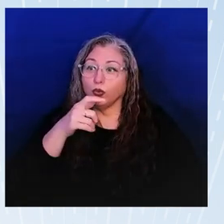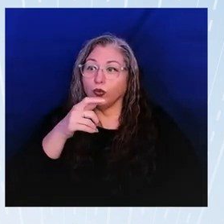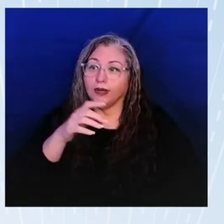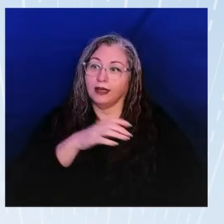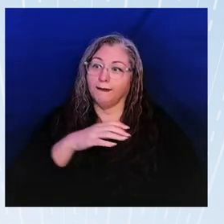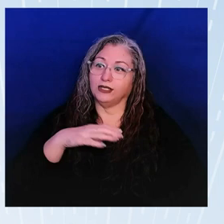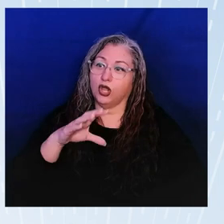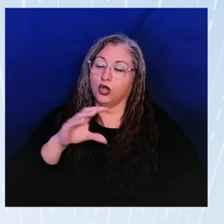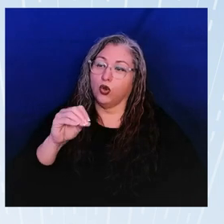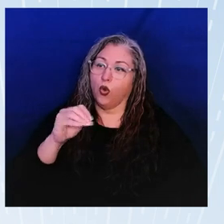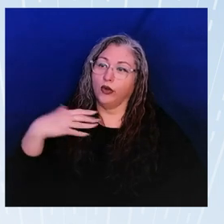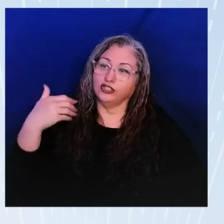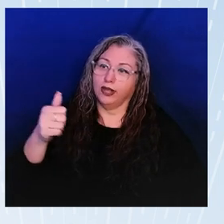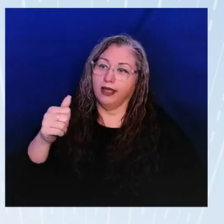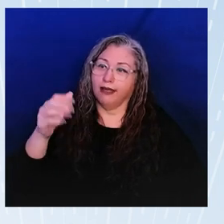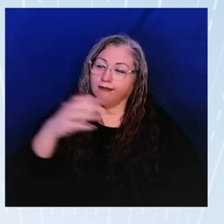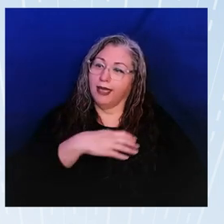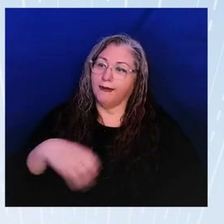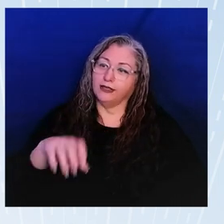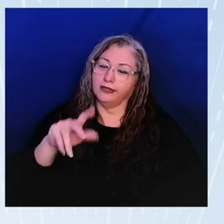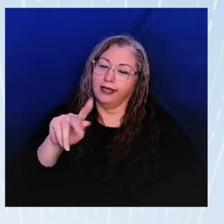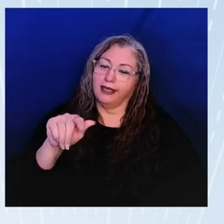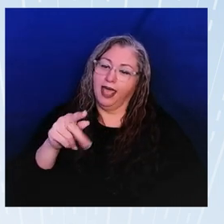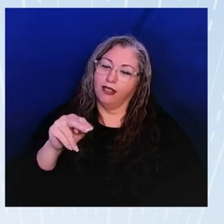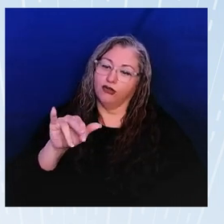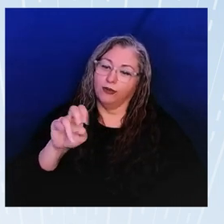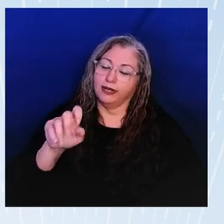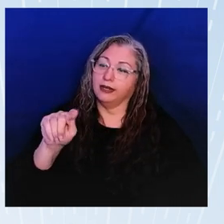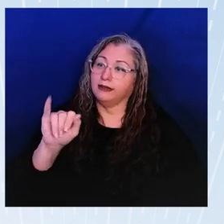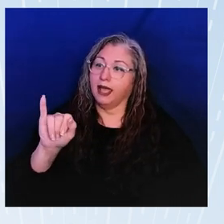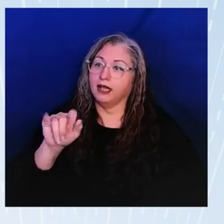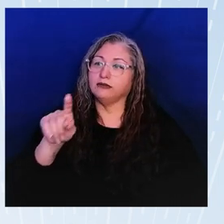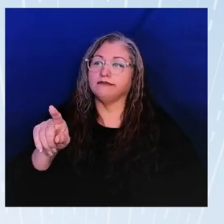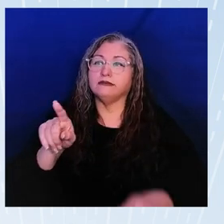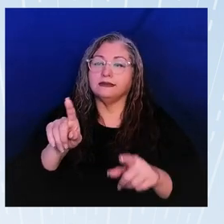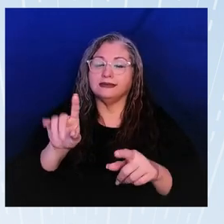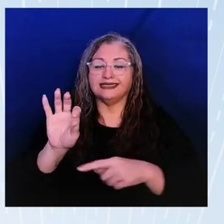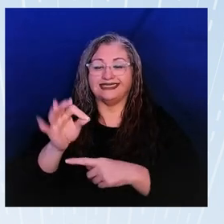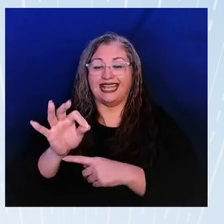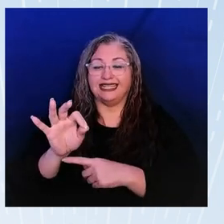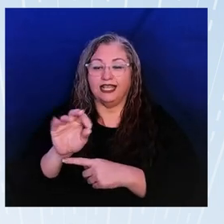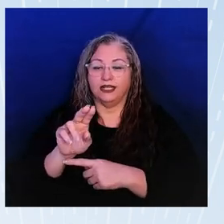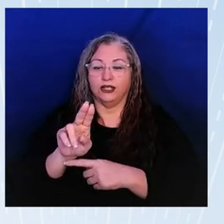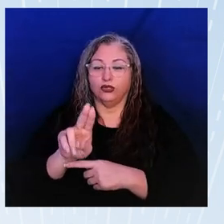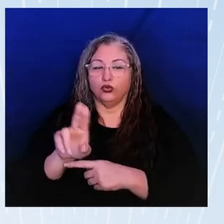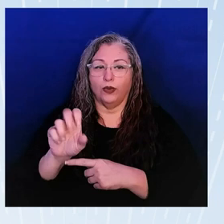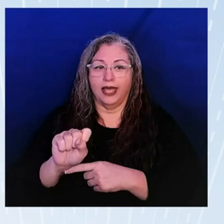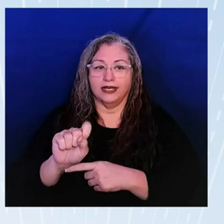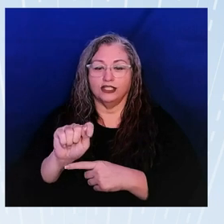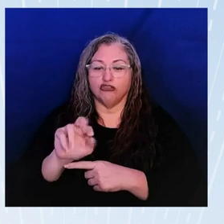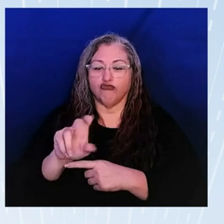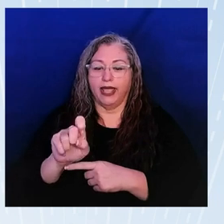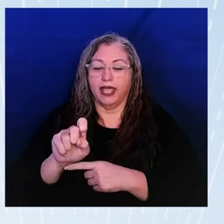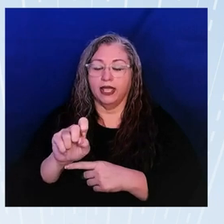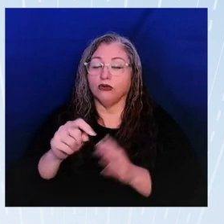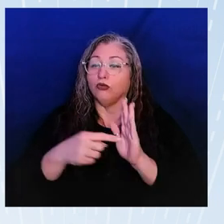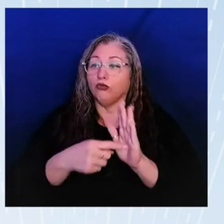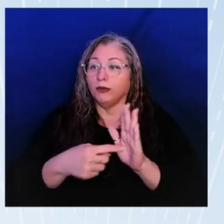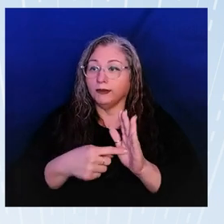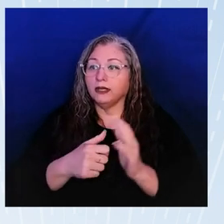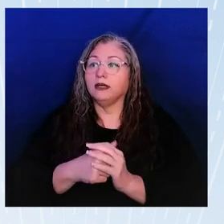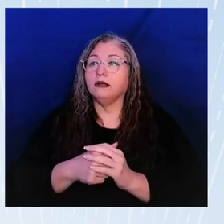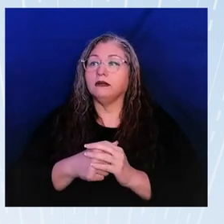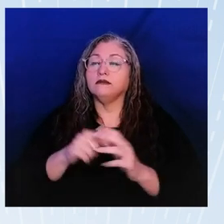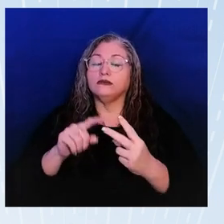co-chair, Ambassador Catherine Tai. Ambassador Tai serves as the 19th United States Trade Representative and is one